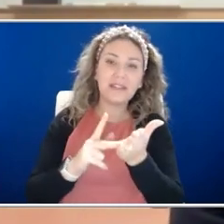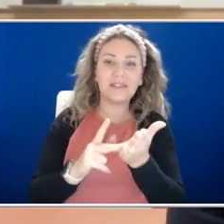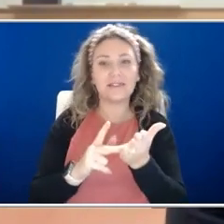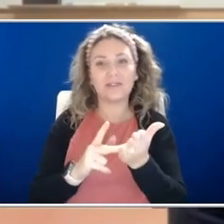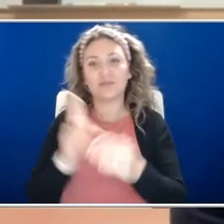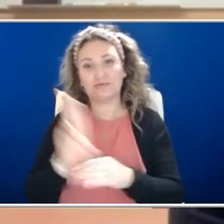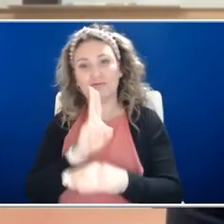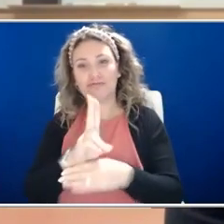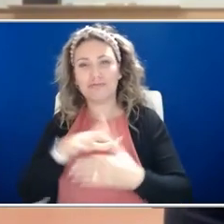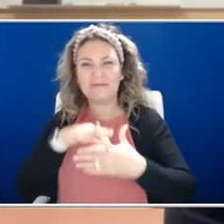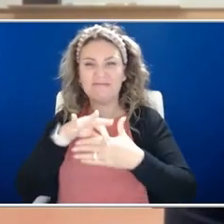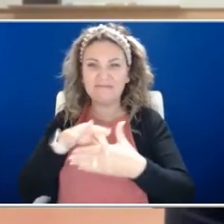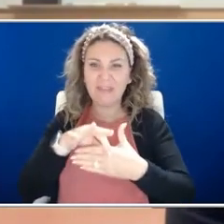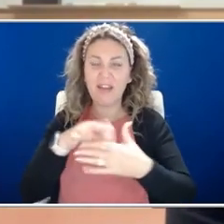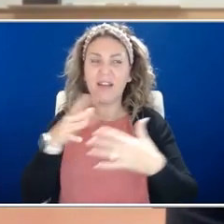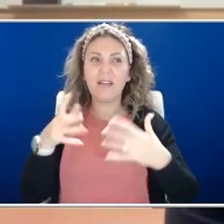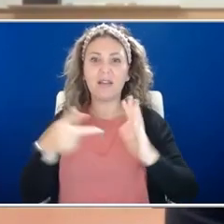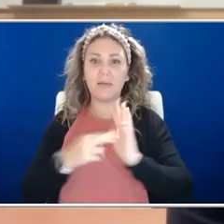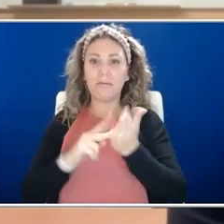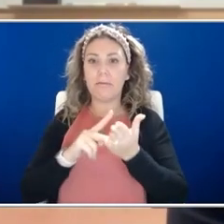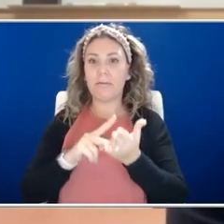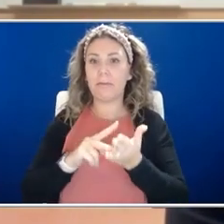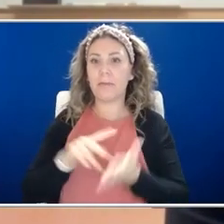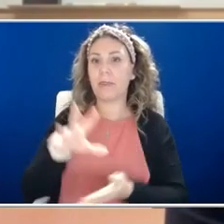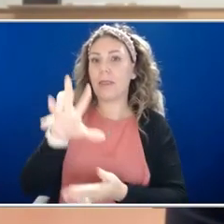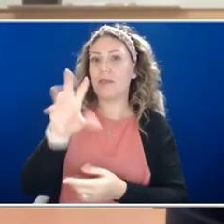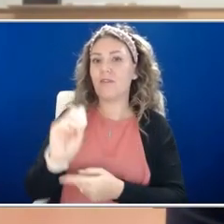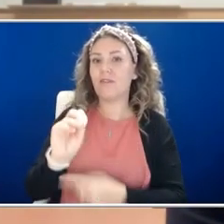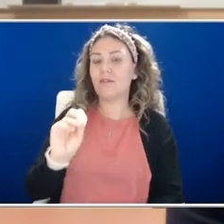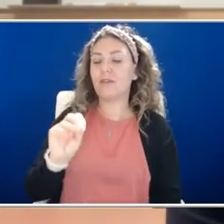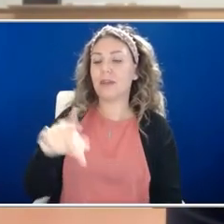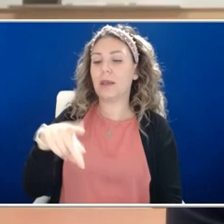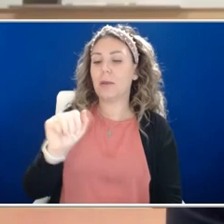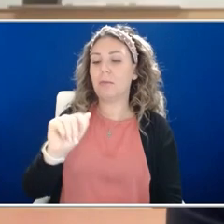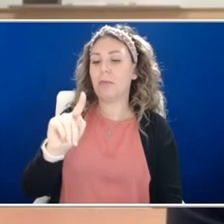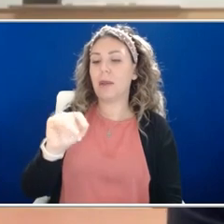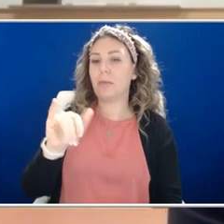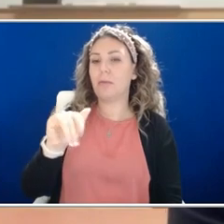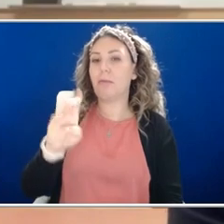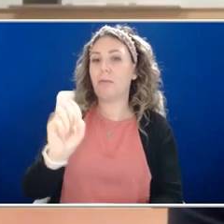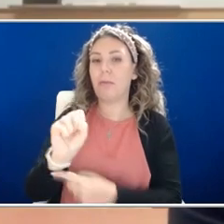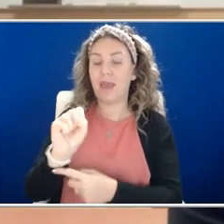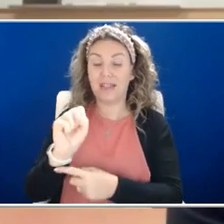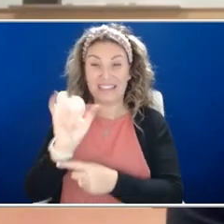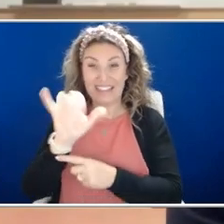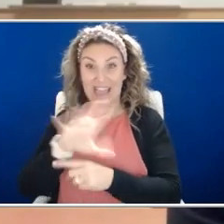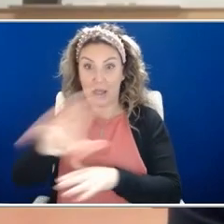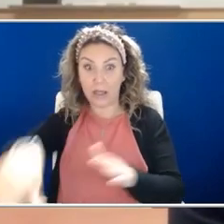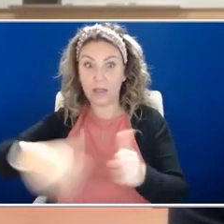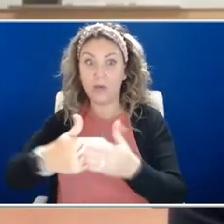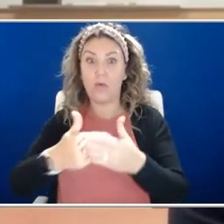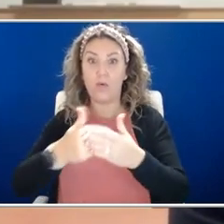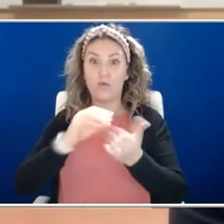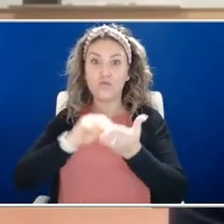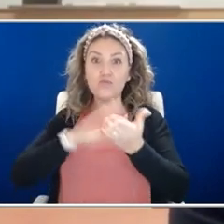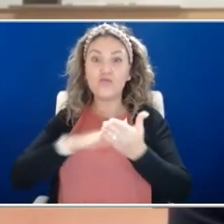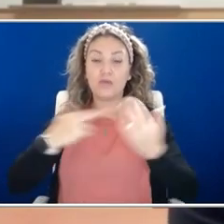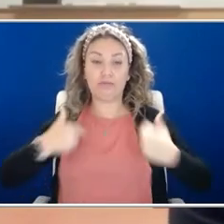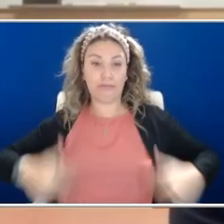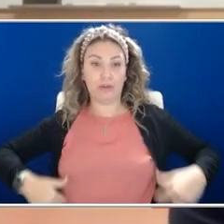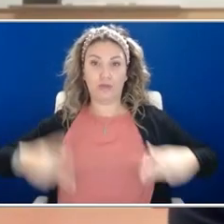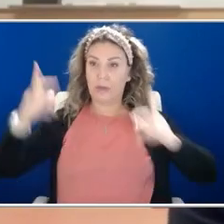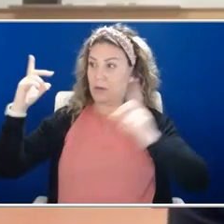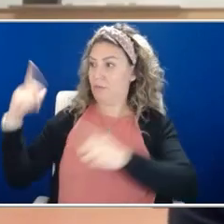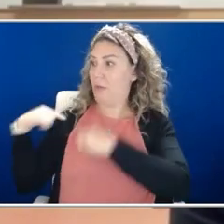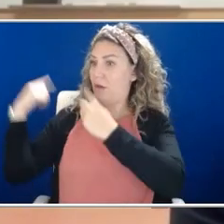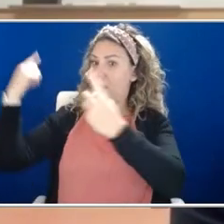context, really, you know, a 50 petabyte is the entire record of human kind from the beginning to the end